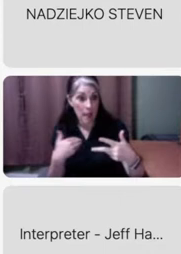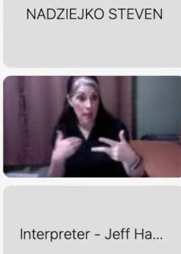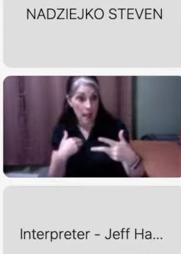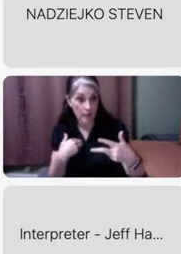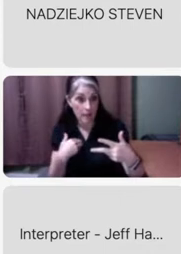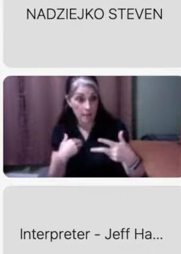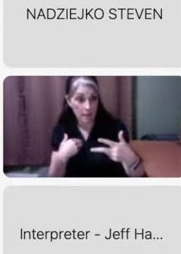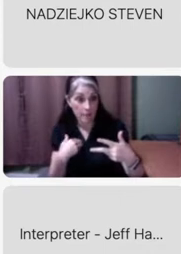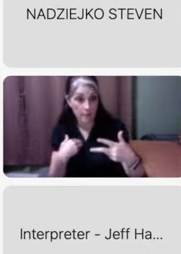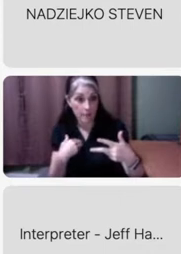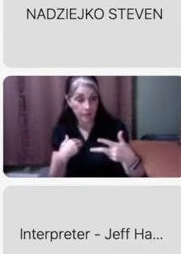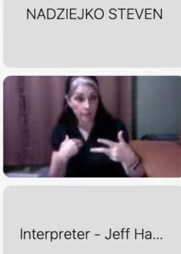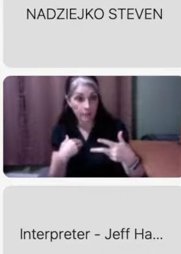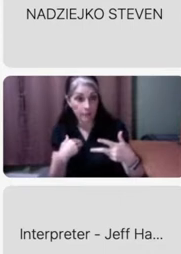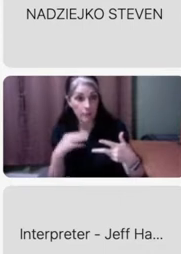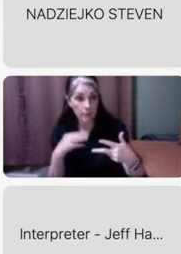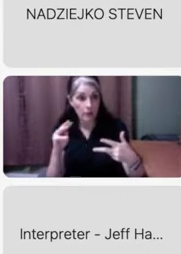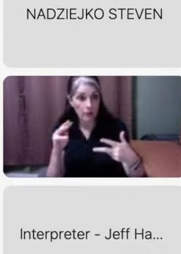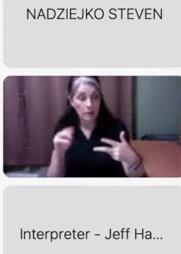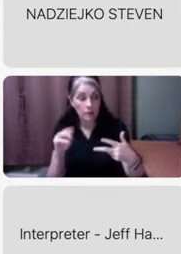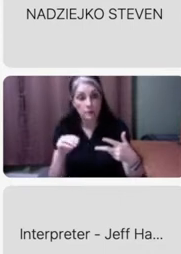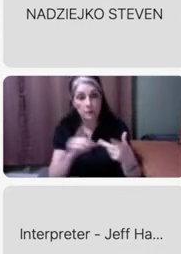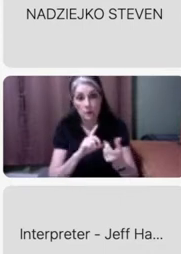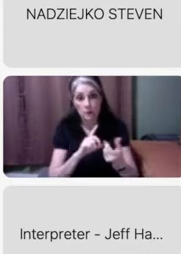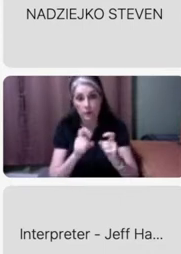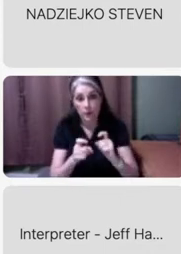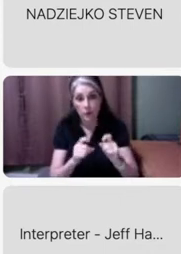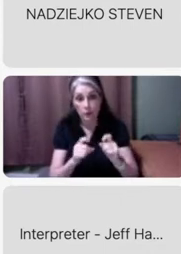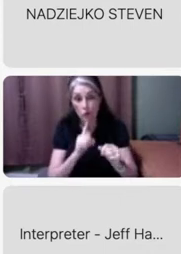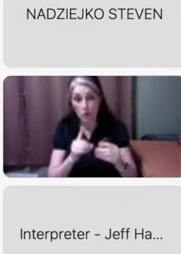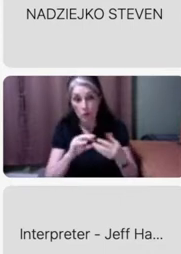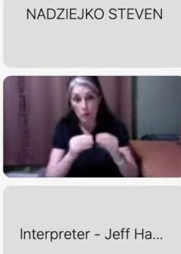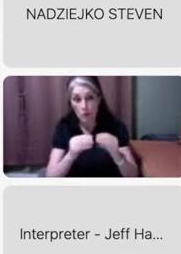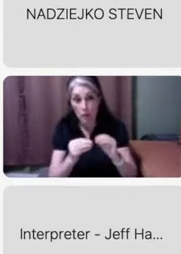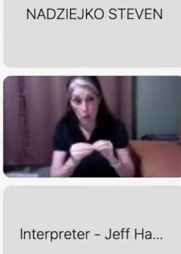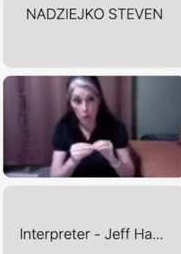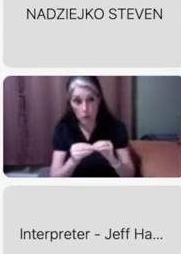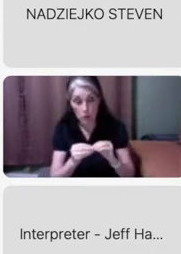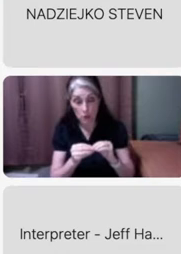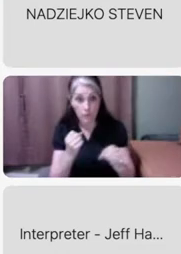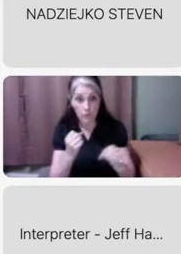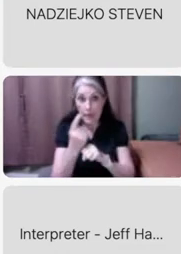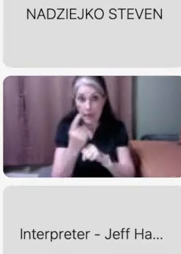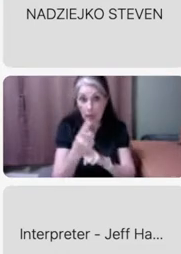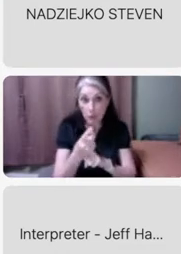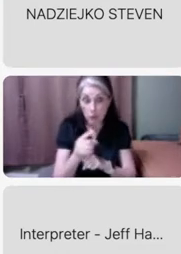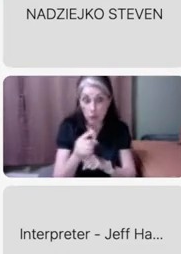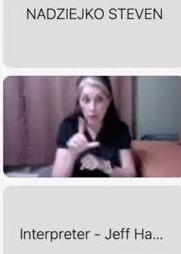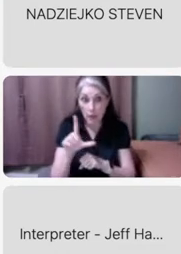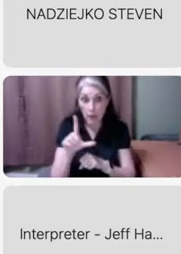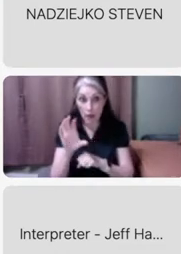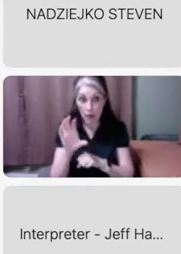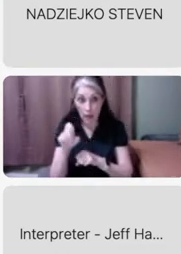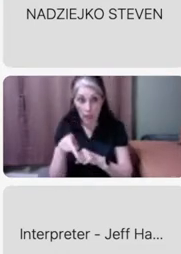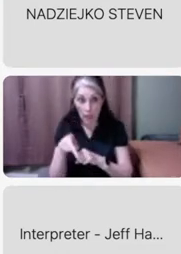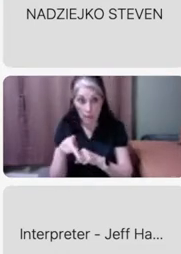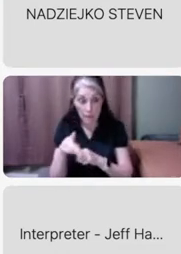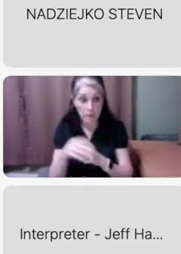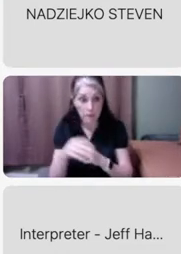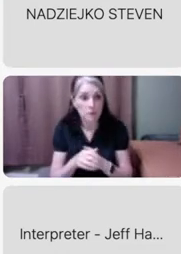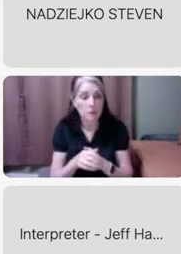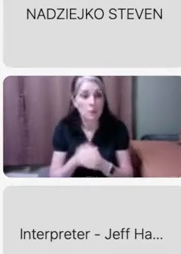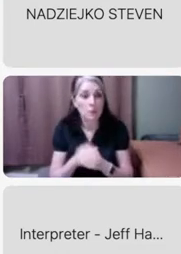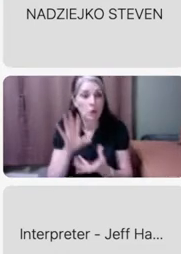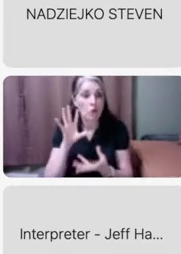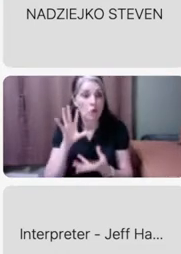revise in our and are close to our actual numbers for next year's lcap total budget we're the first